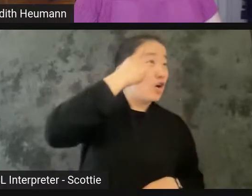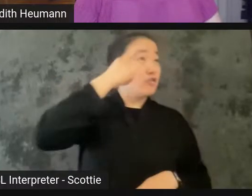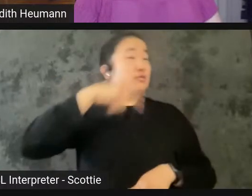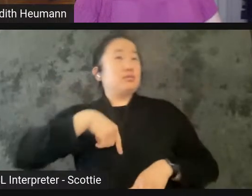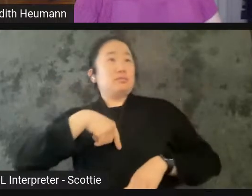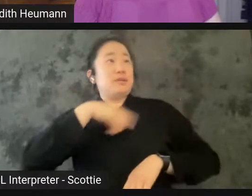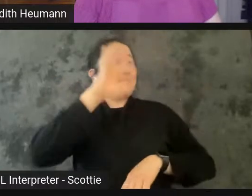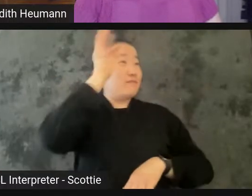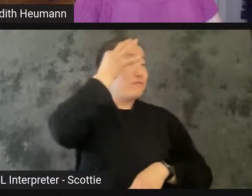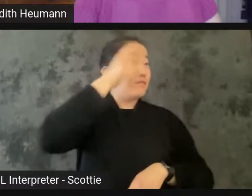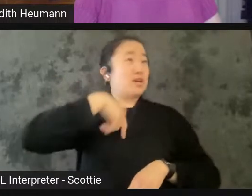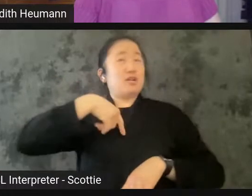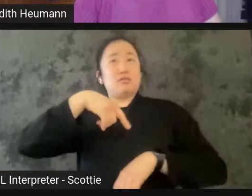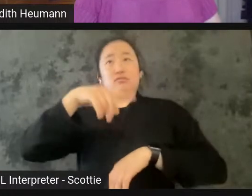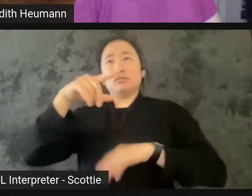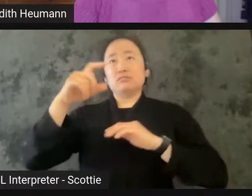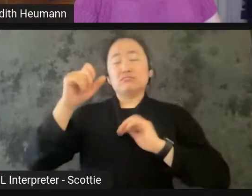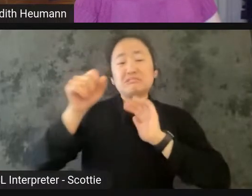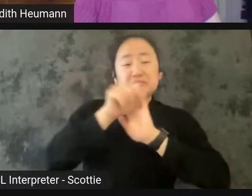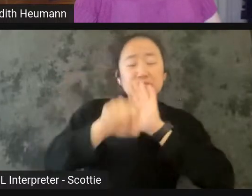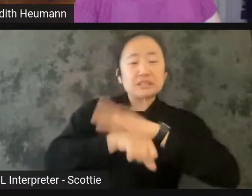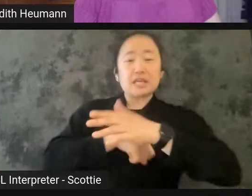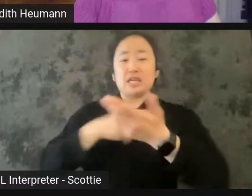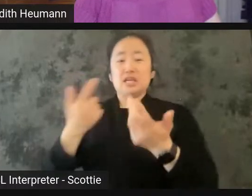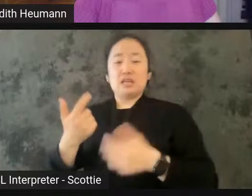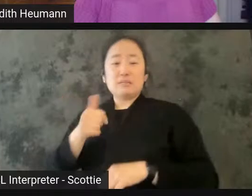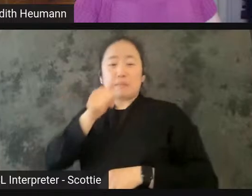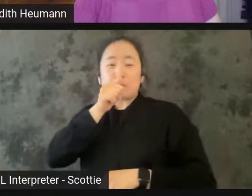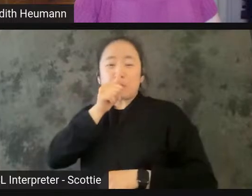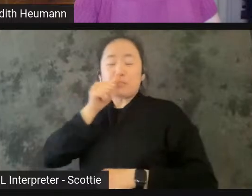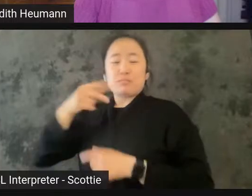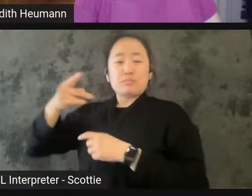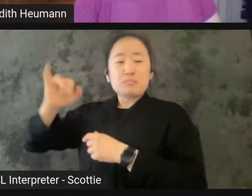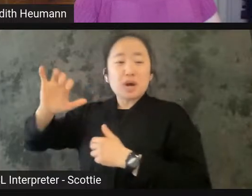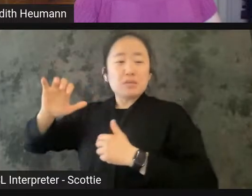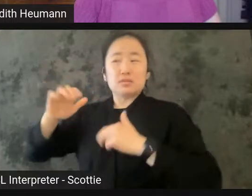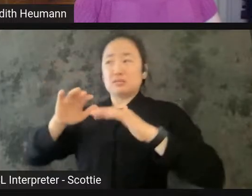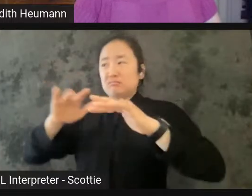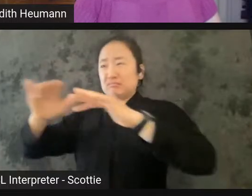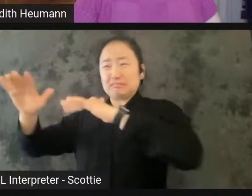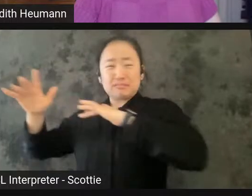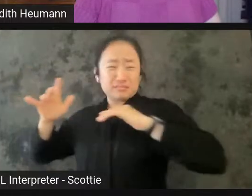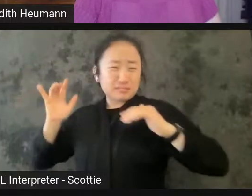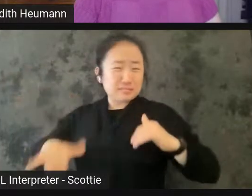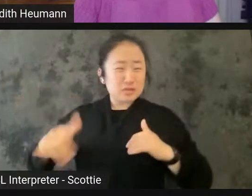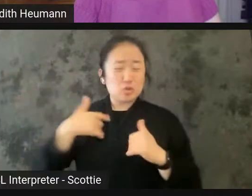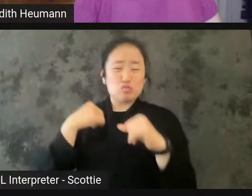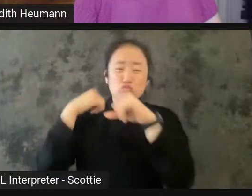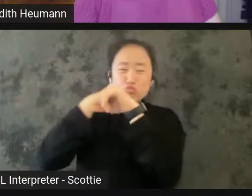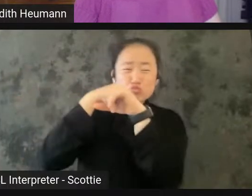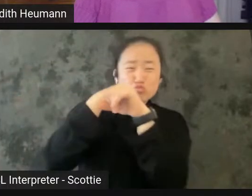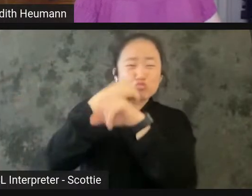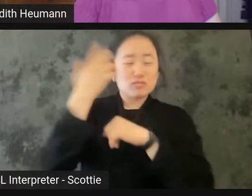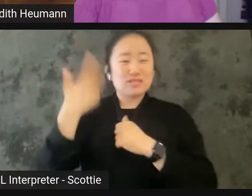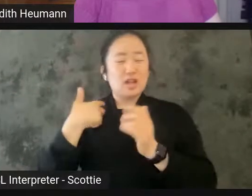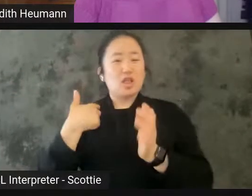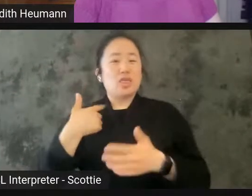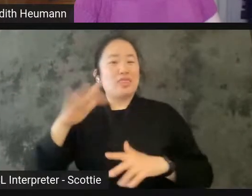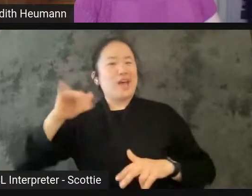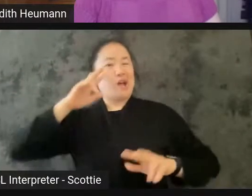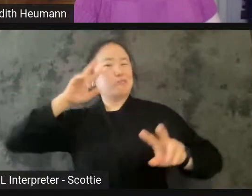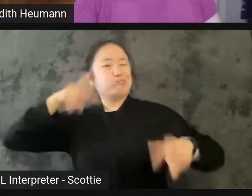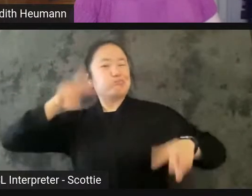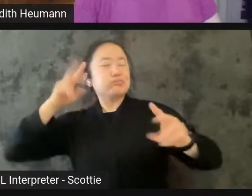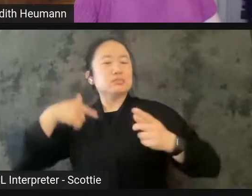really fight and to fight against prejudice, fight against discrimination. And that